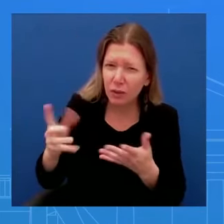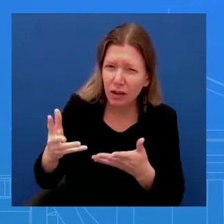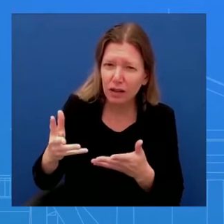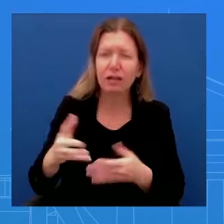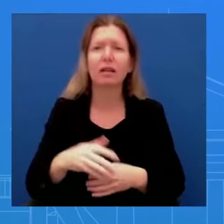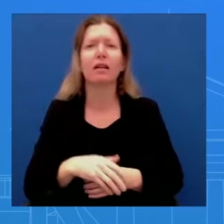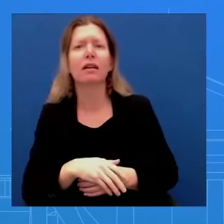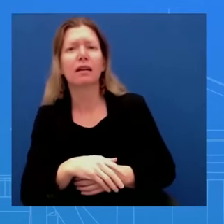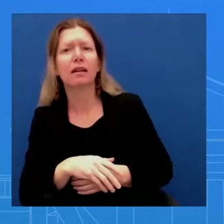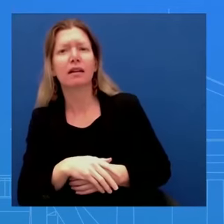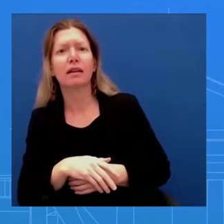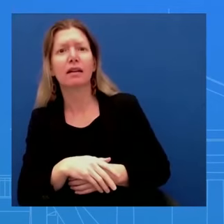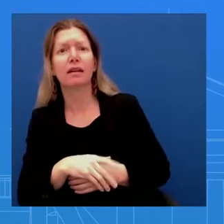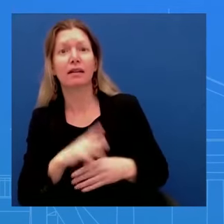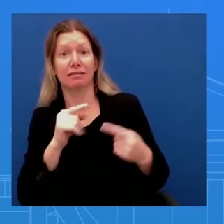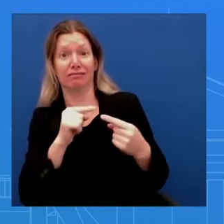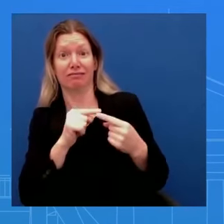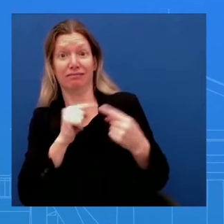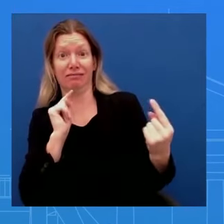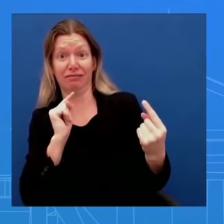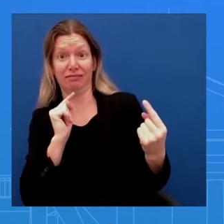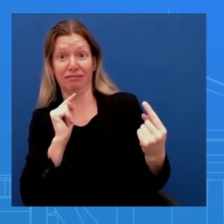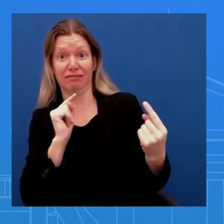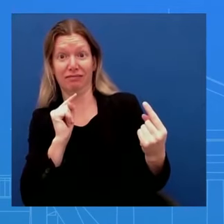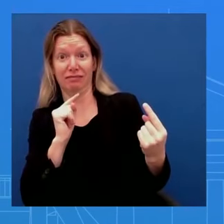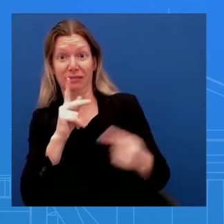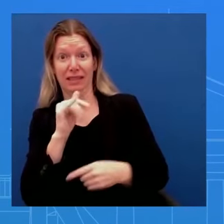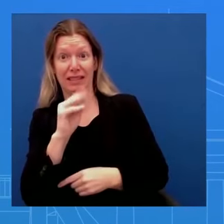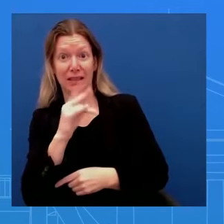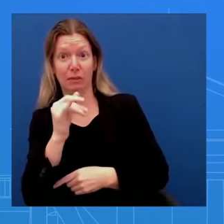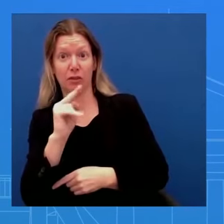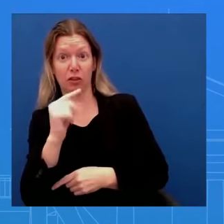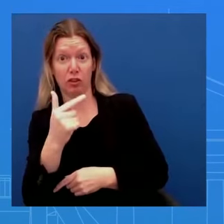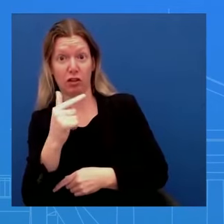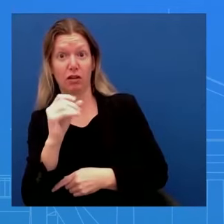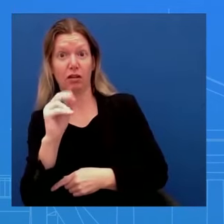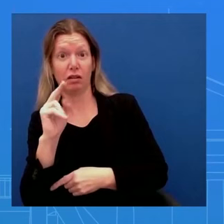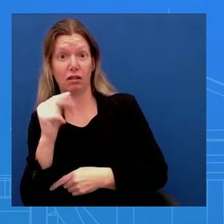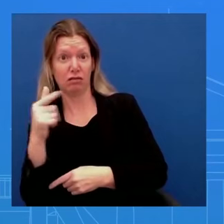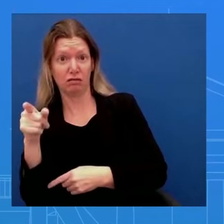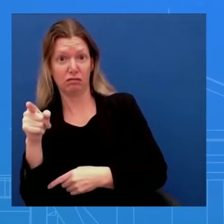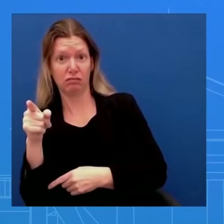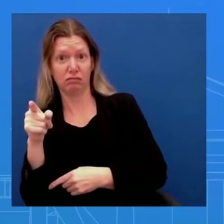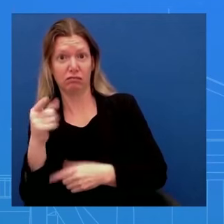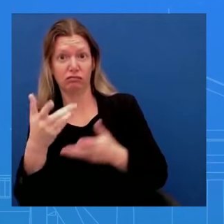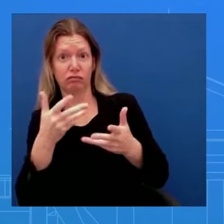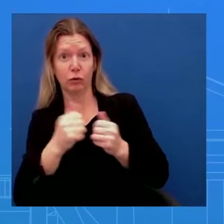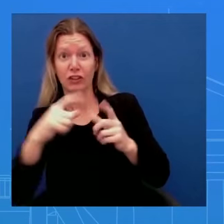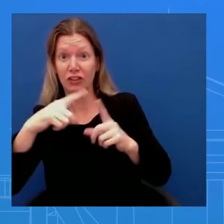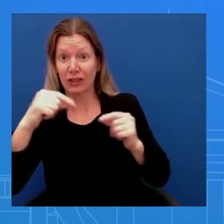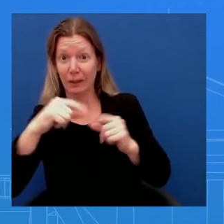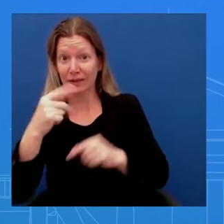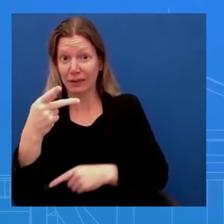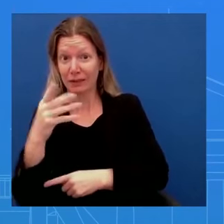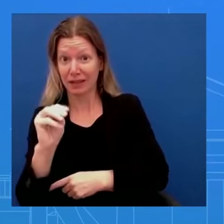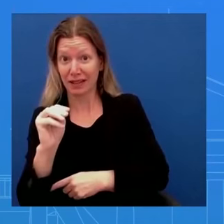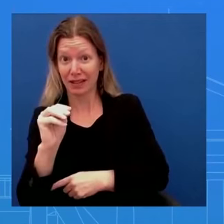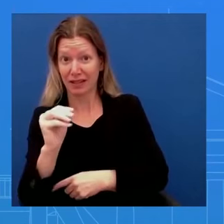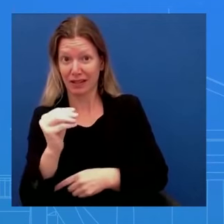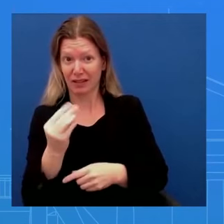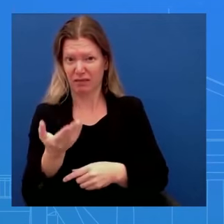a message of sympathy to the Japanese Prime Minister over New Year's earthquake in Japan. How do you see Kim